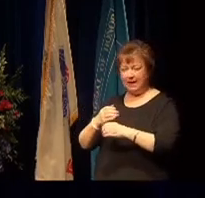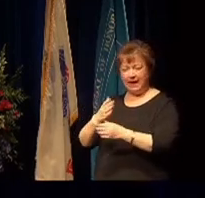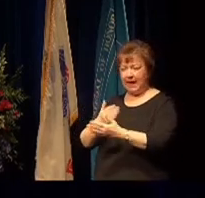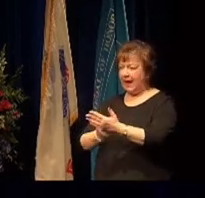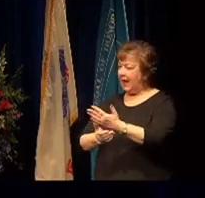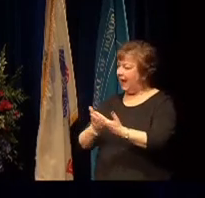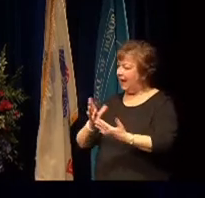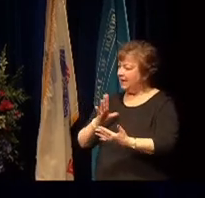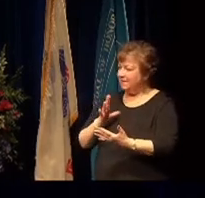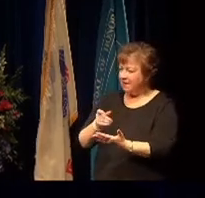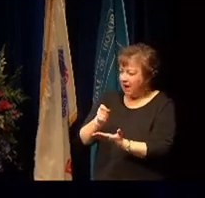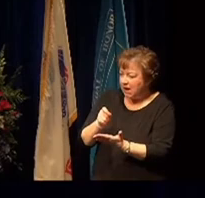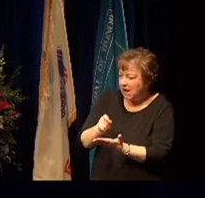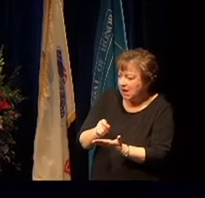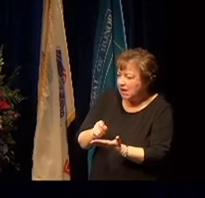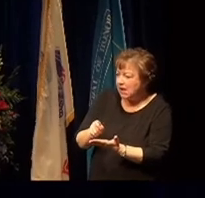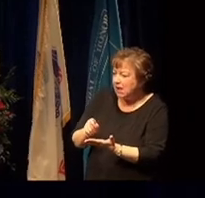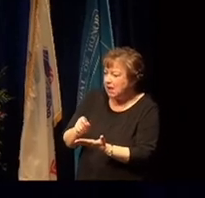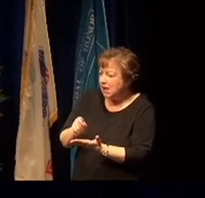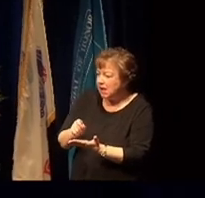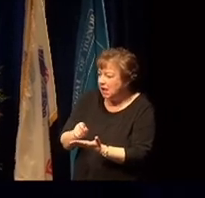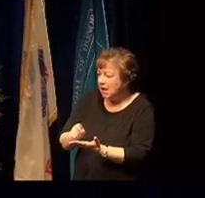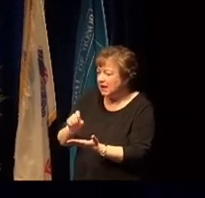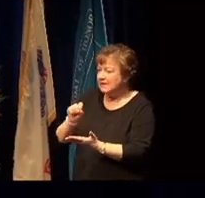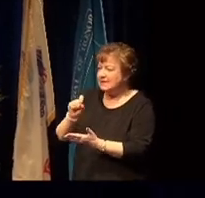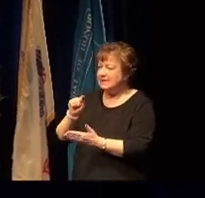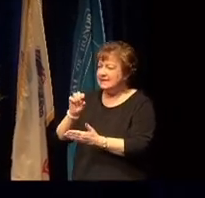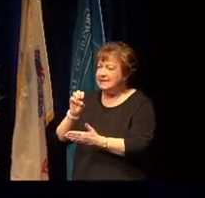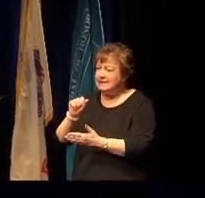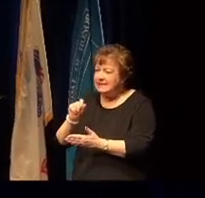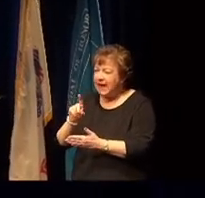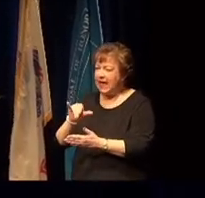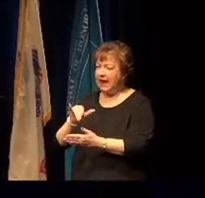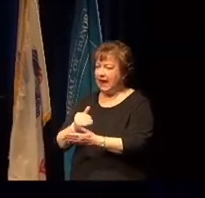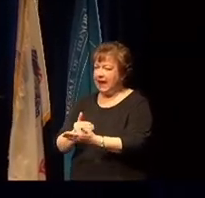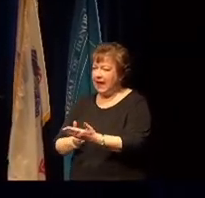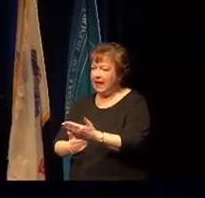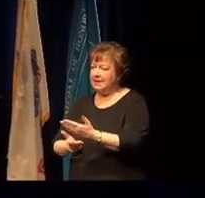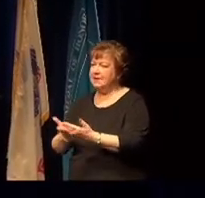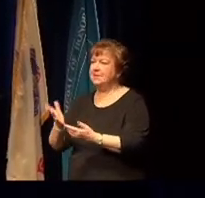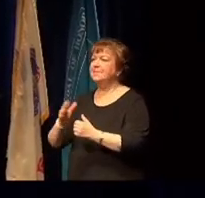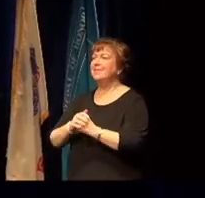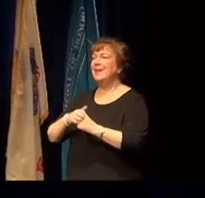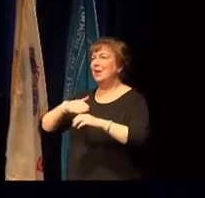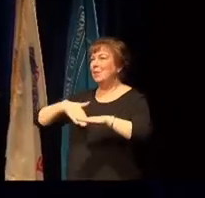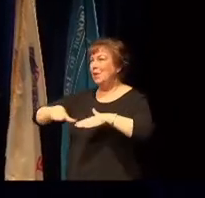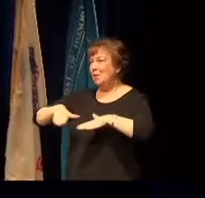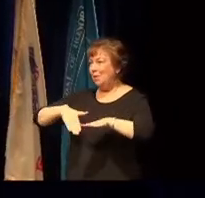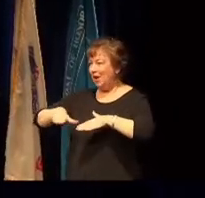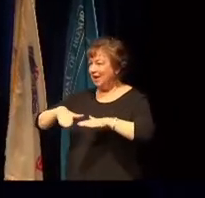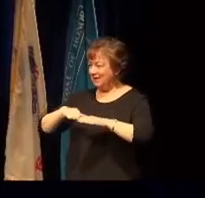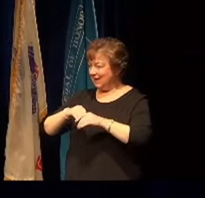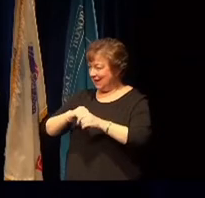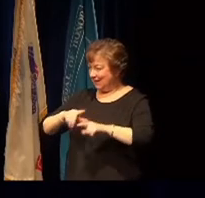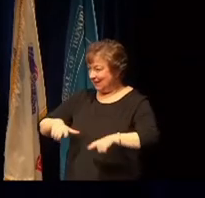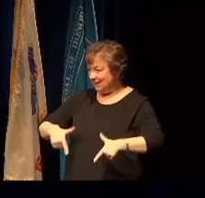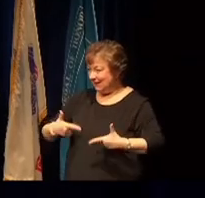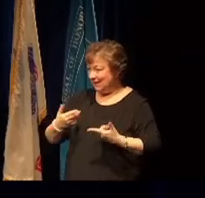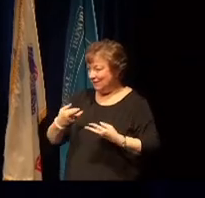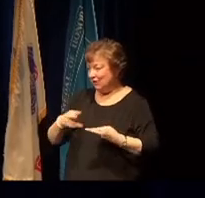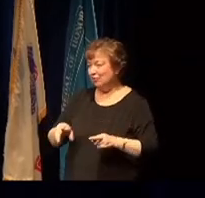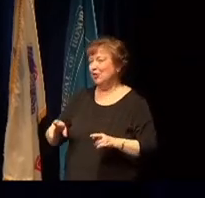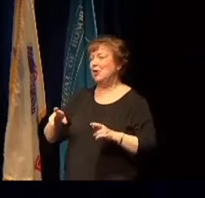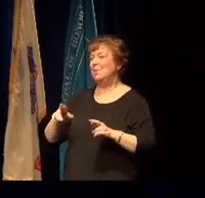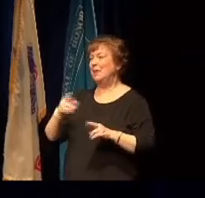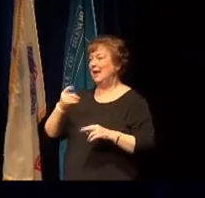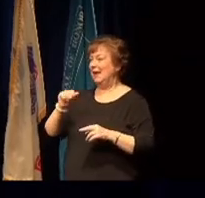As we walked the living room, he looked up near the hall tree,